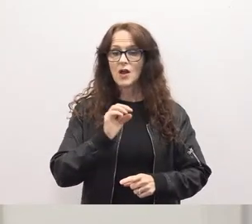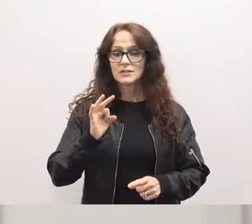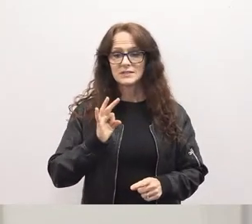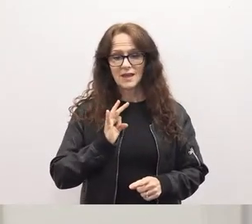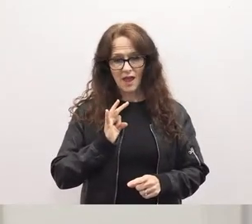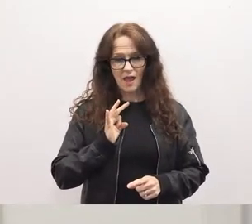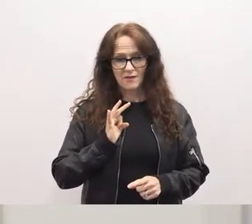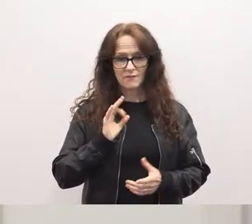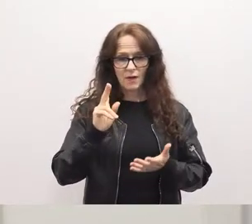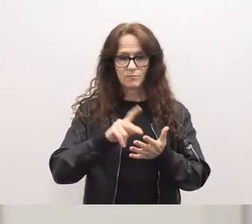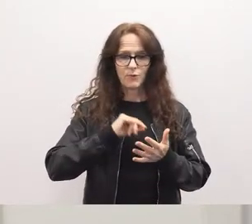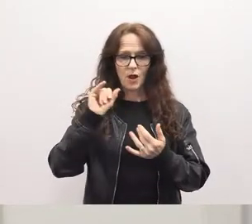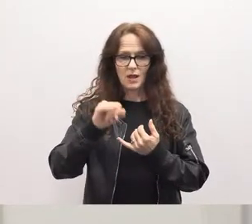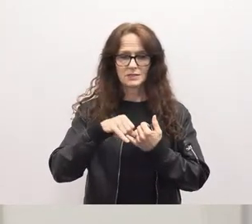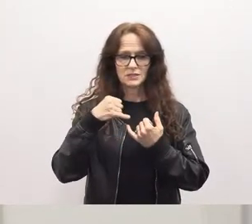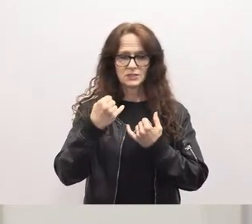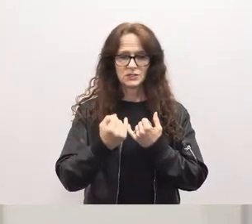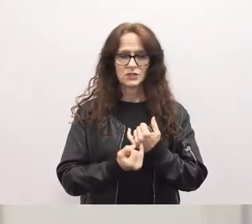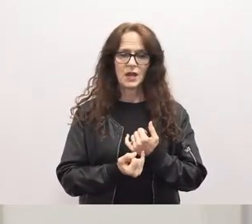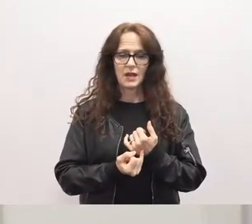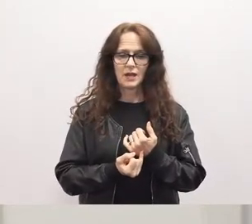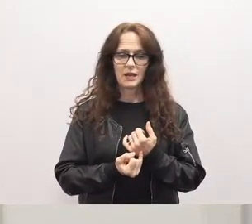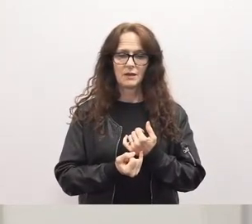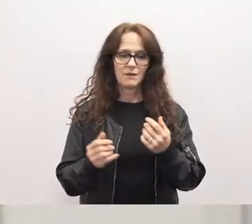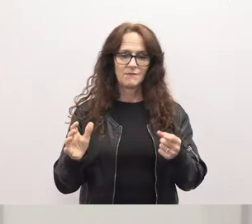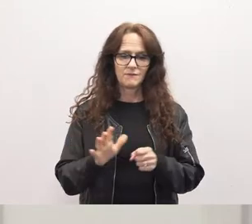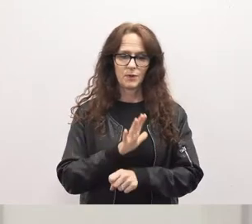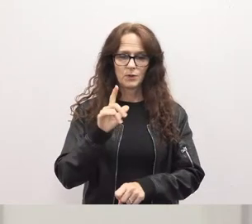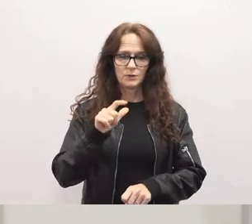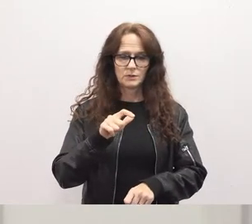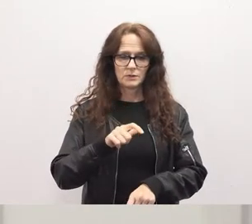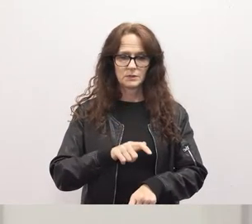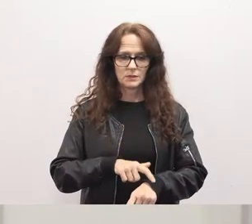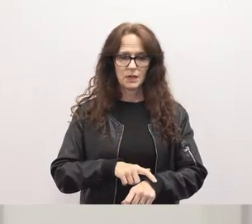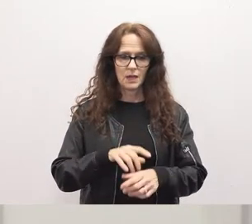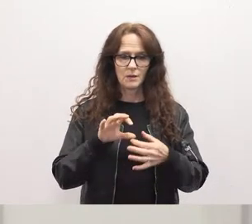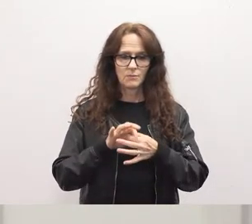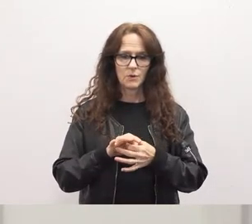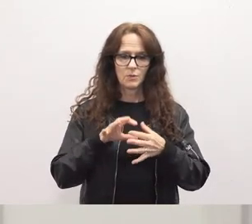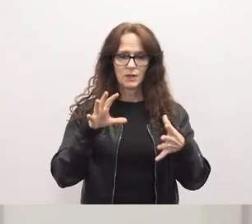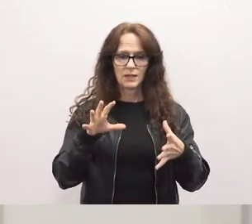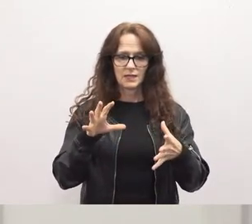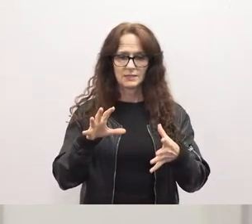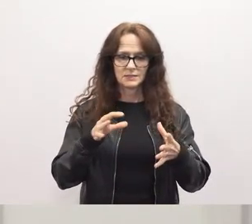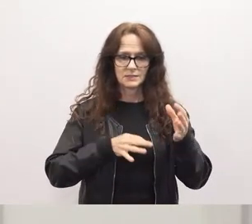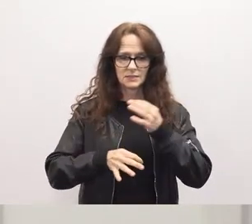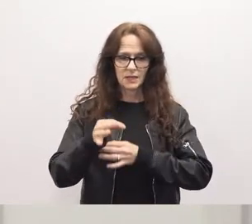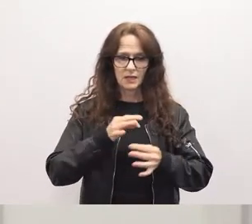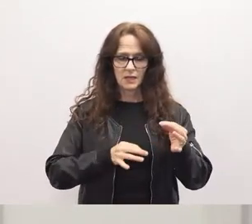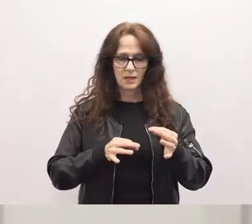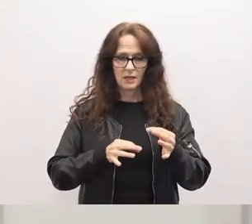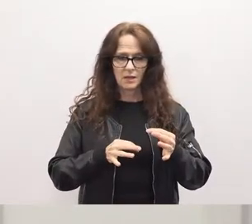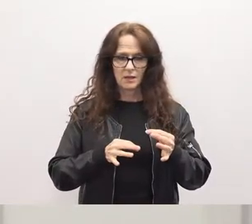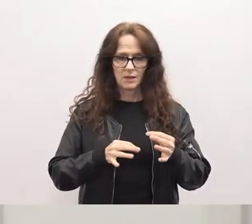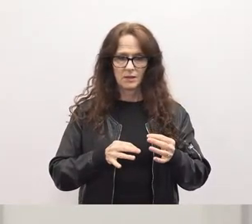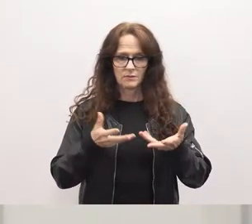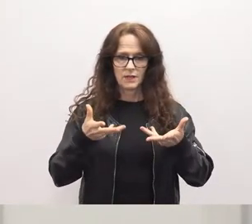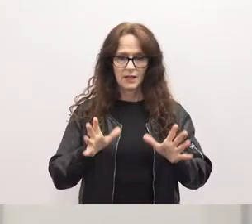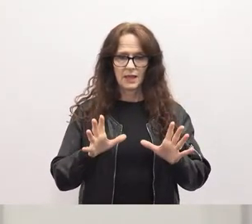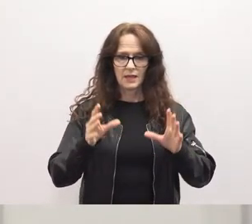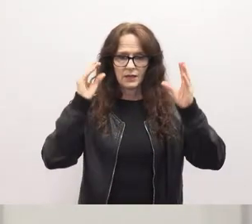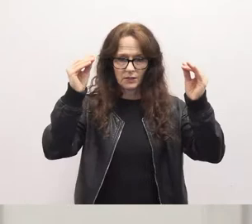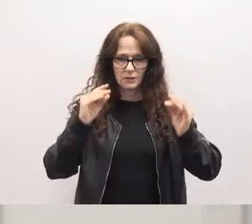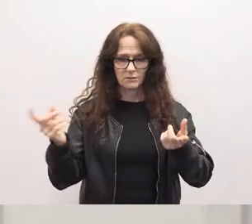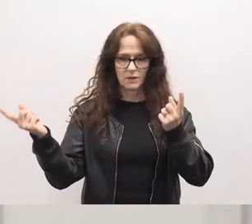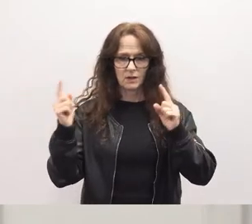in a project that we have full-time release substitutes in the district to release our teachers to come